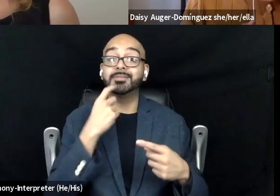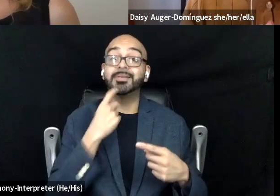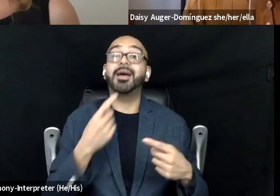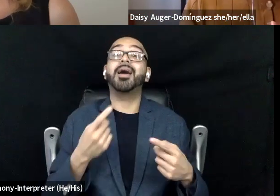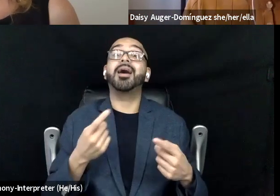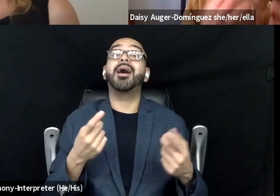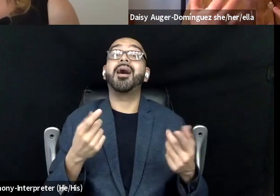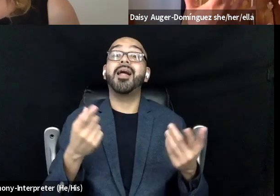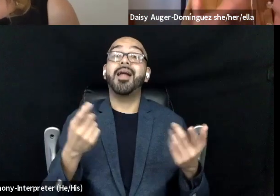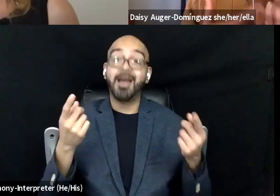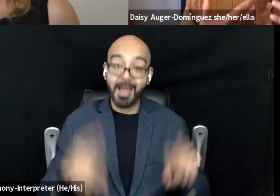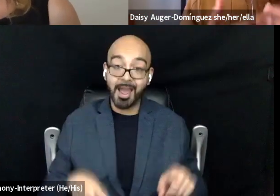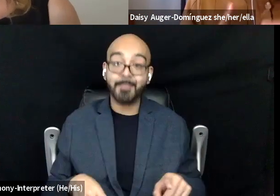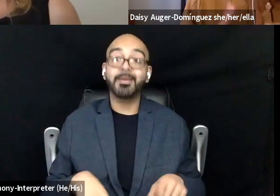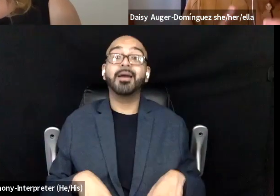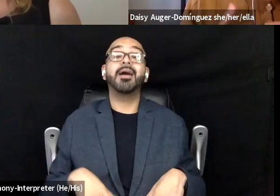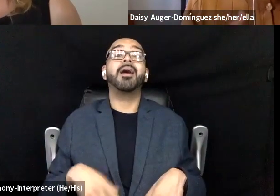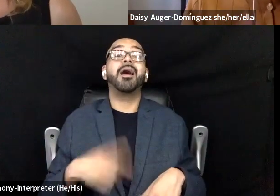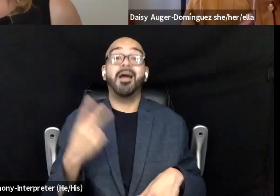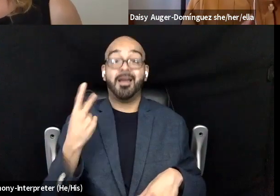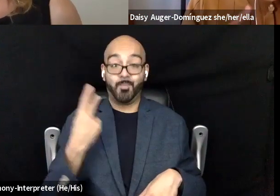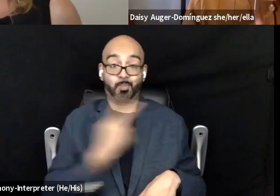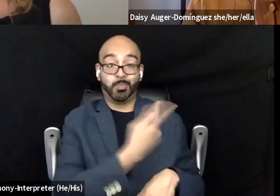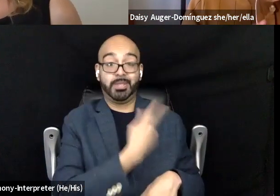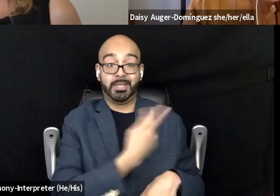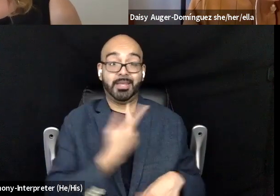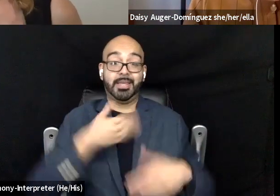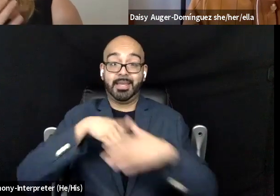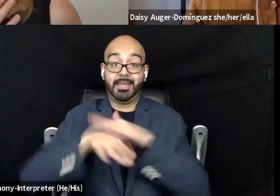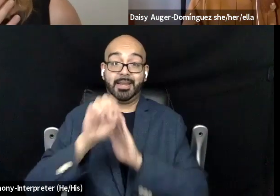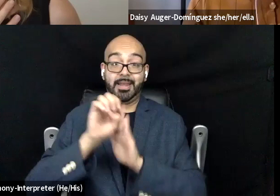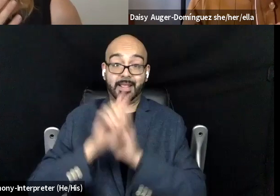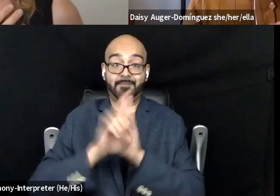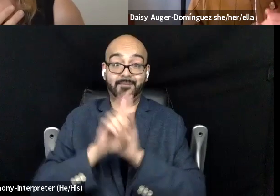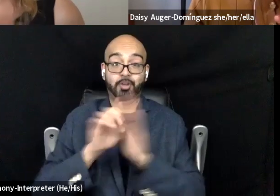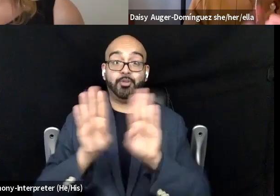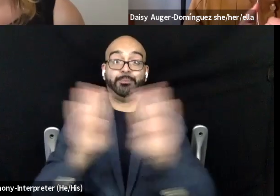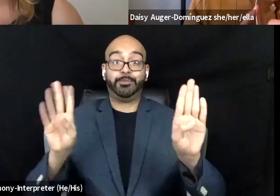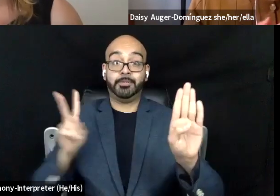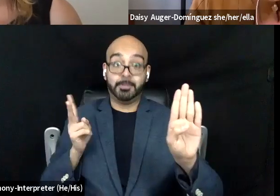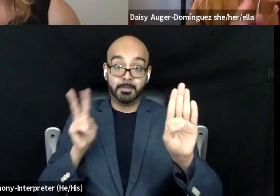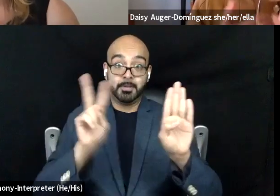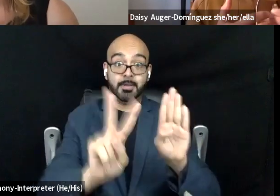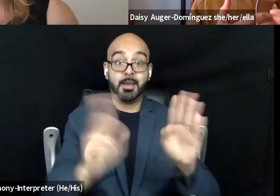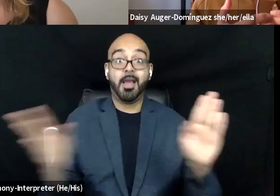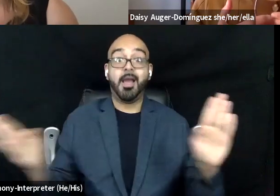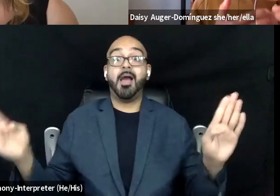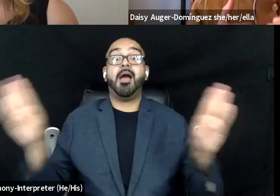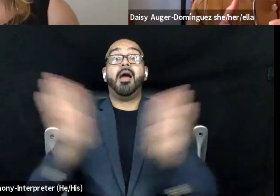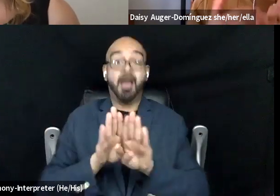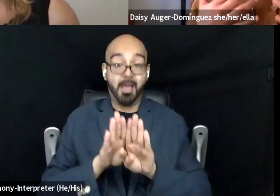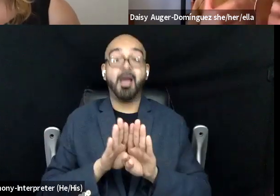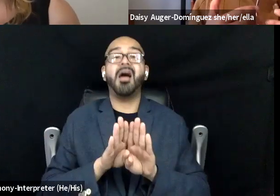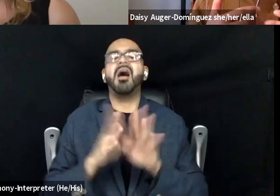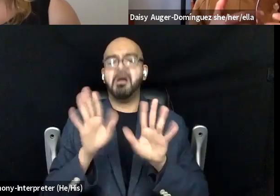crying, because it was the first time that she had seen herself reflected in a senior leader, and it was the first time that she had